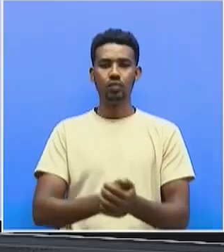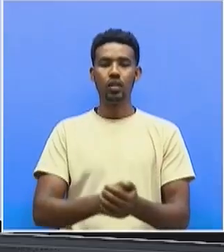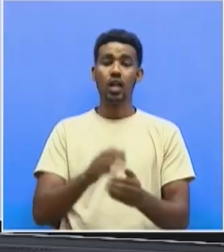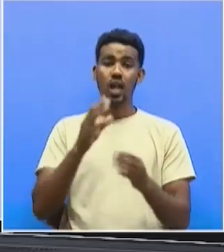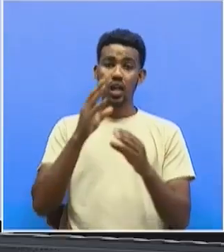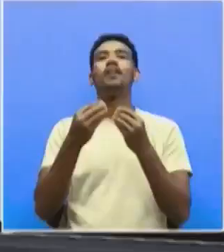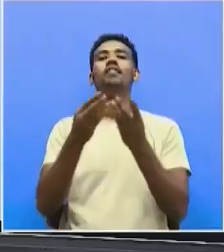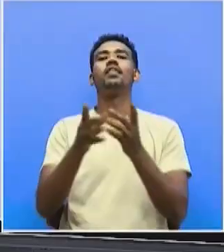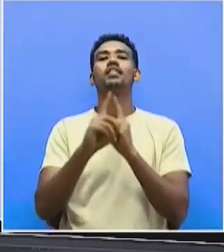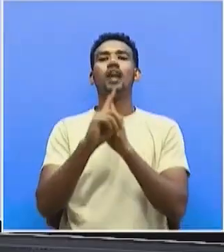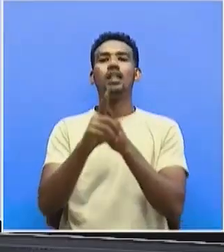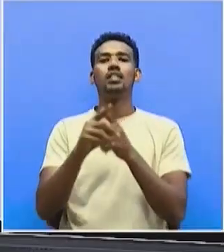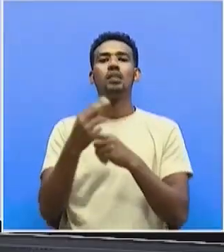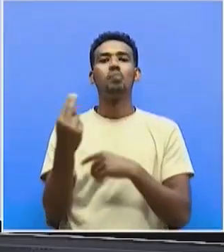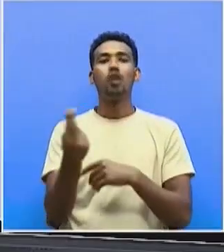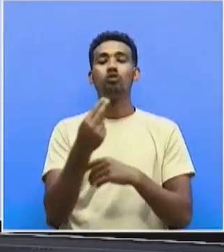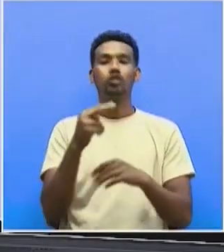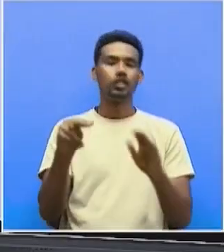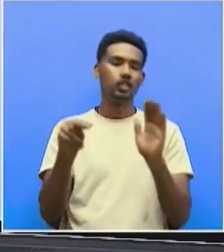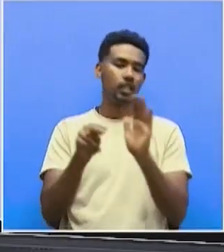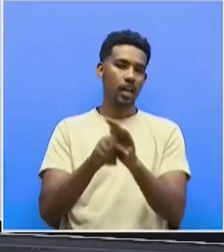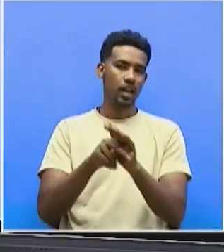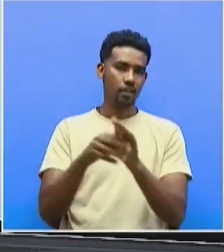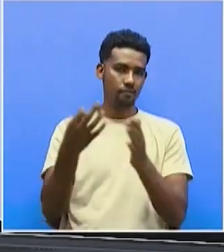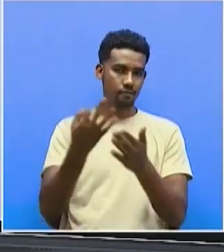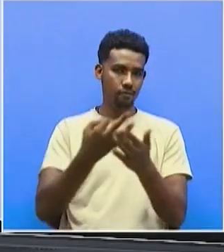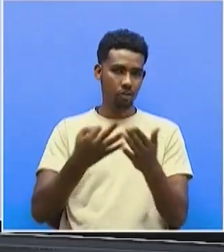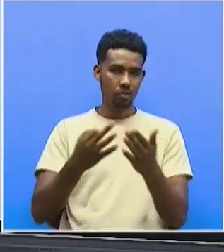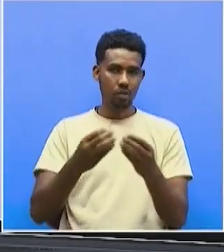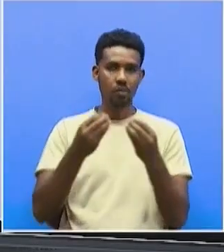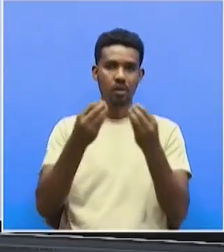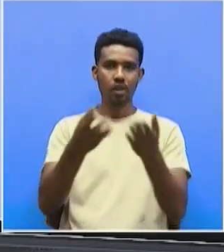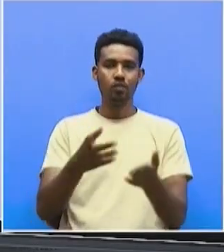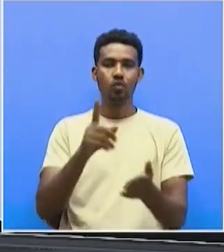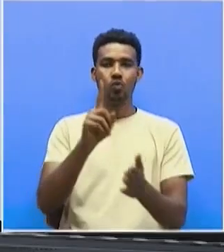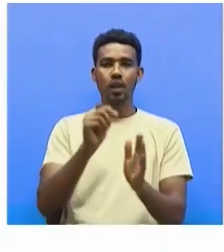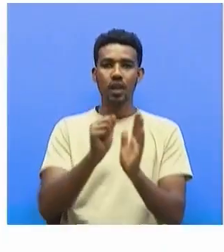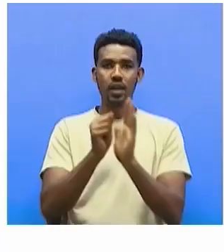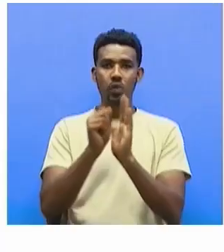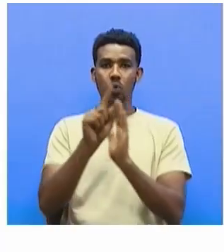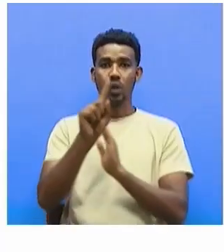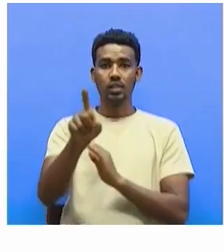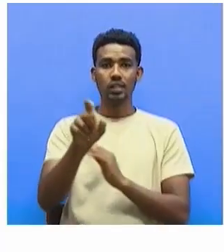about prefer. Let me give you one question and let us practice.